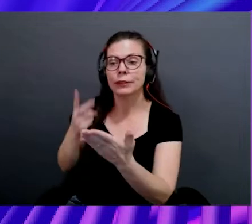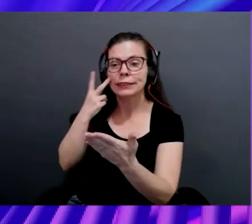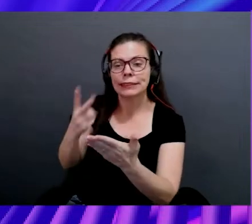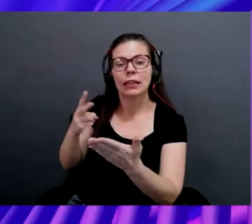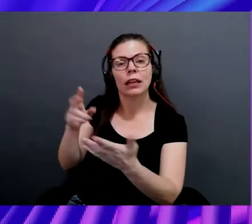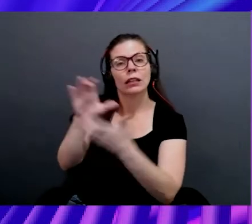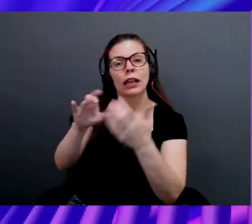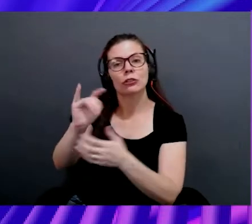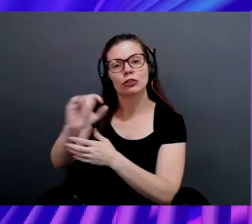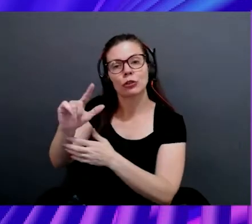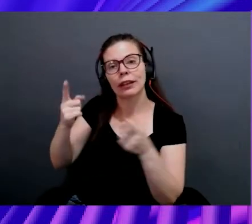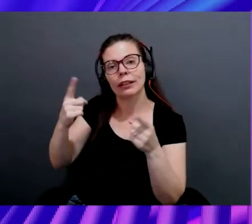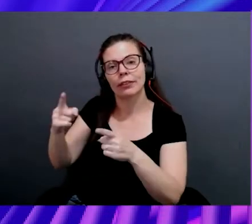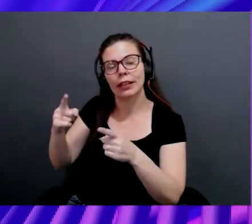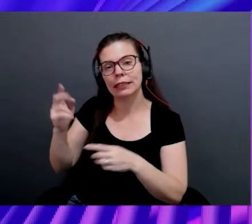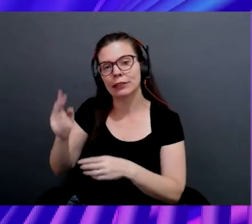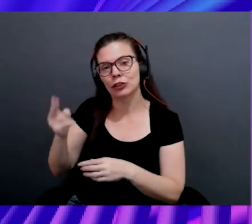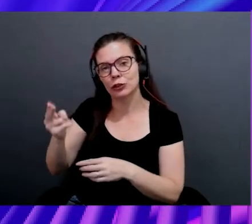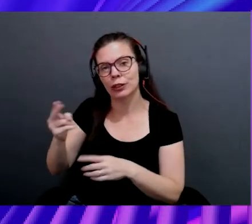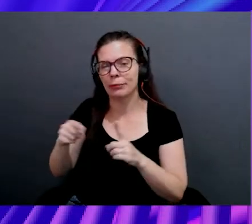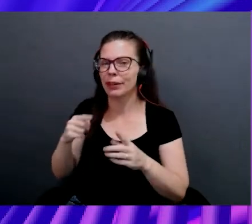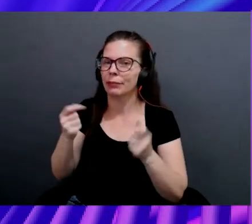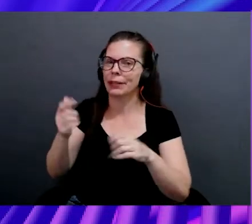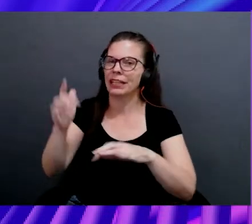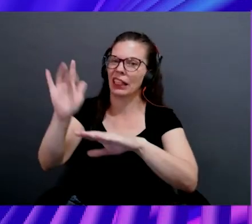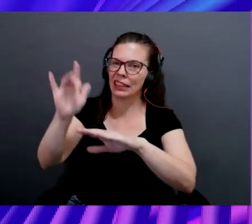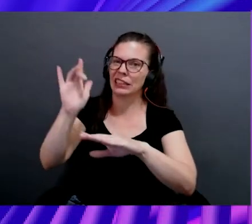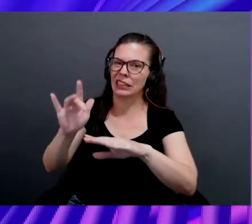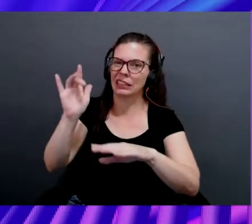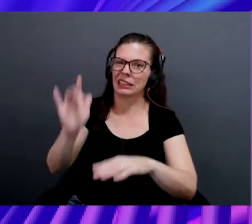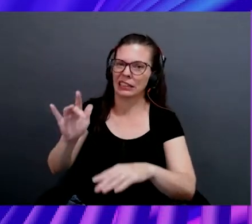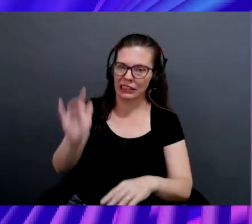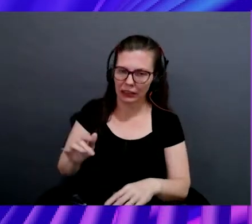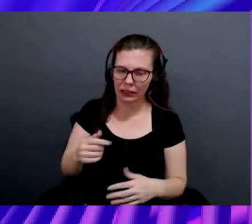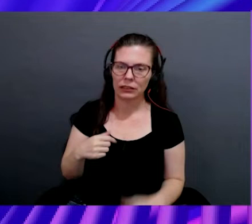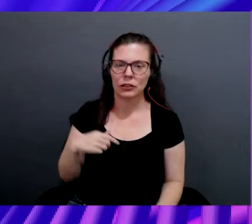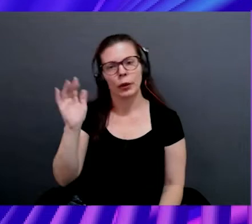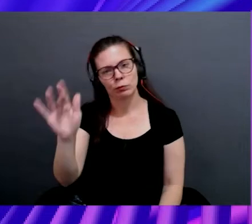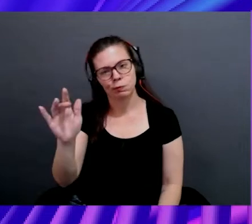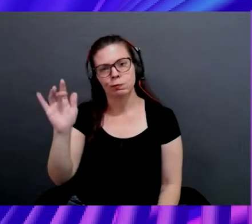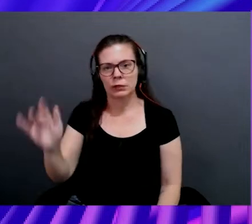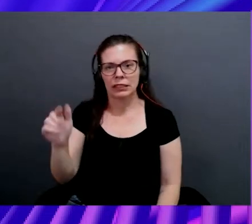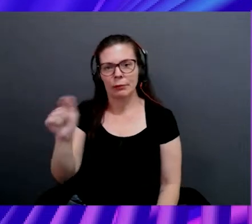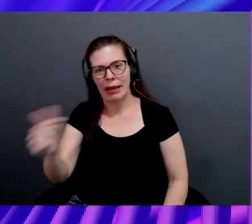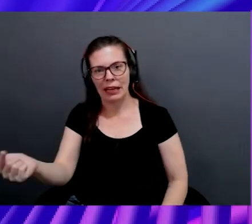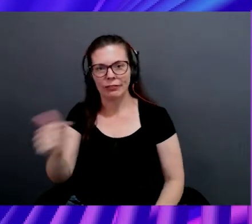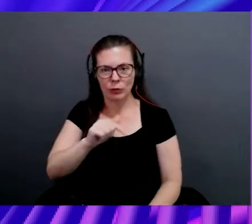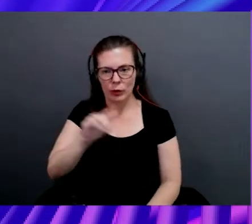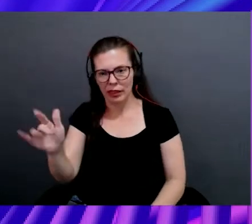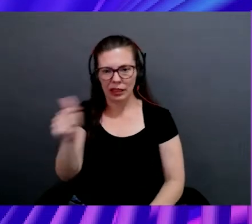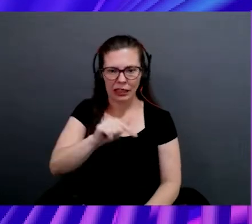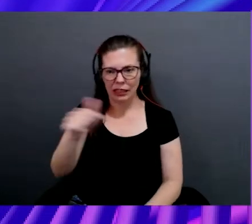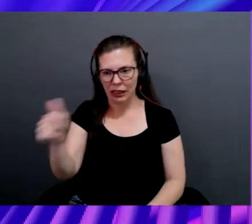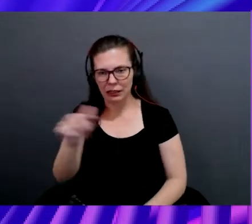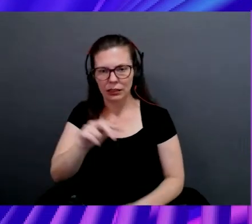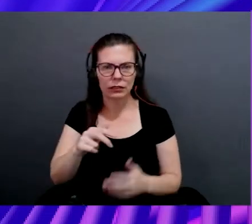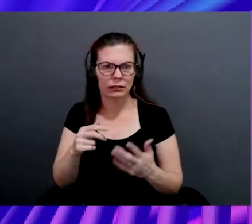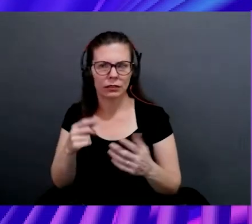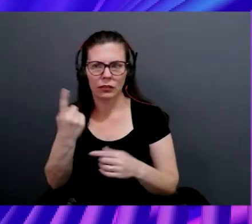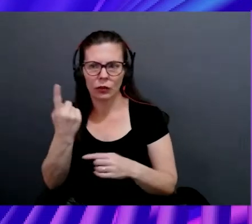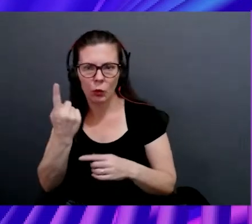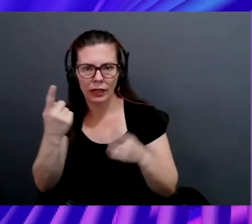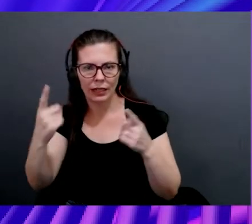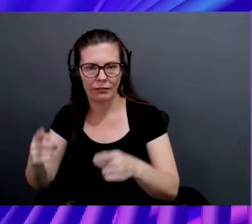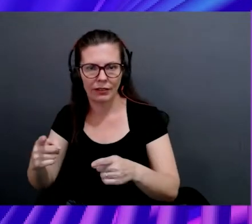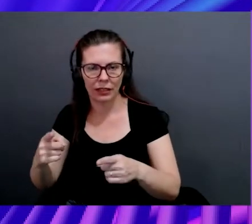history, but it's very click happy. So I'm going to be doing a lot of clicking, a lot of back and forth. You saw I looked at a single event. Well, if I wanted to look